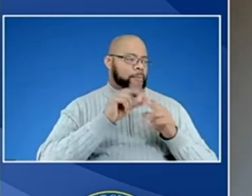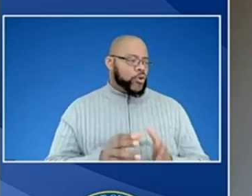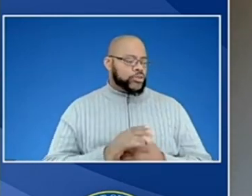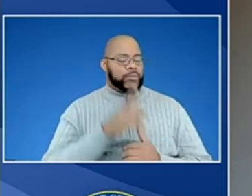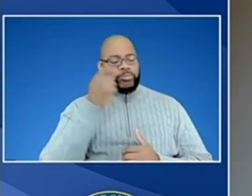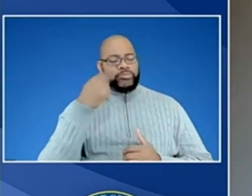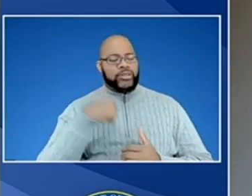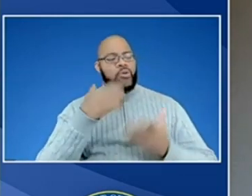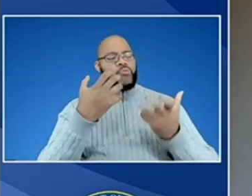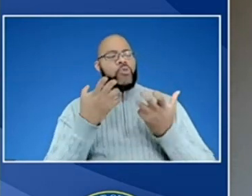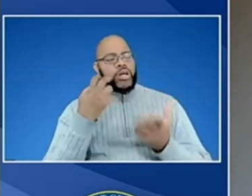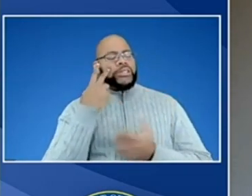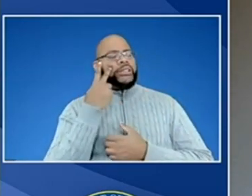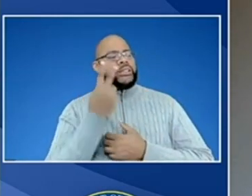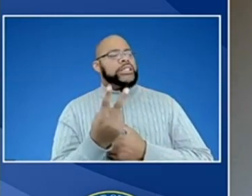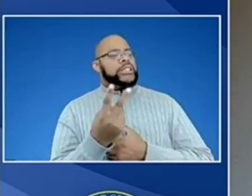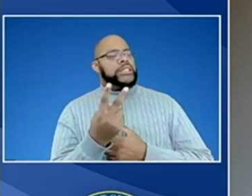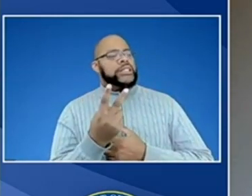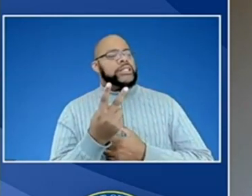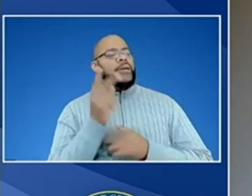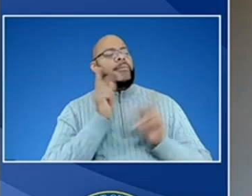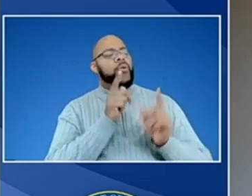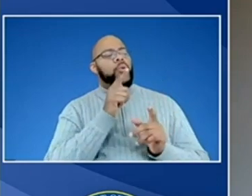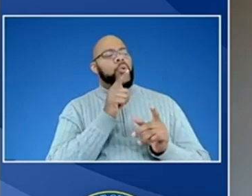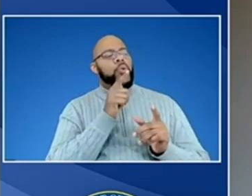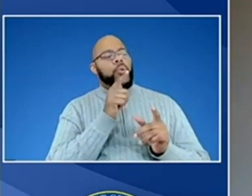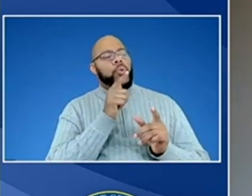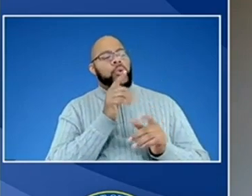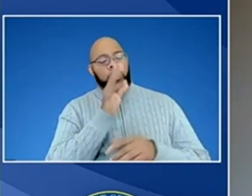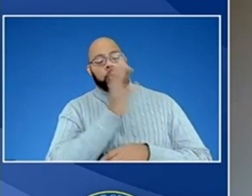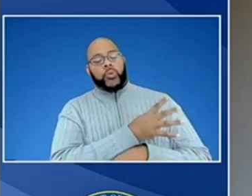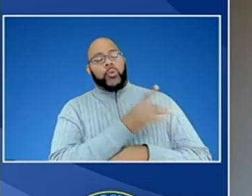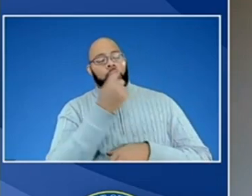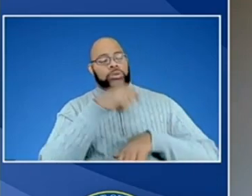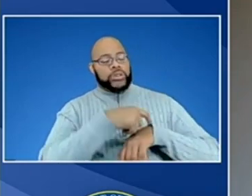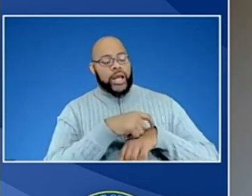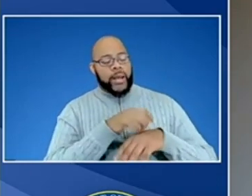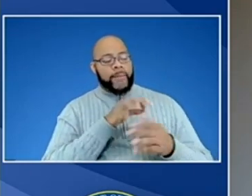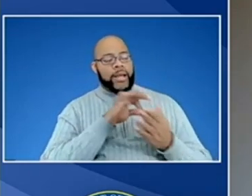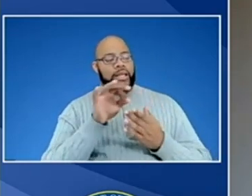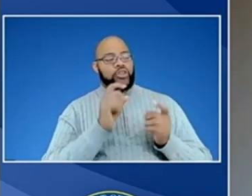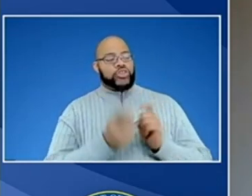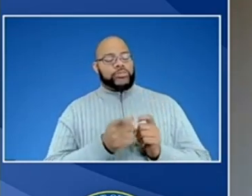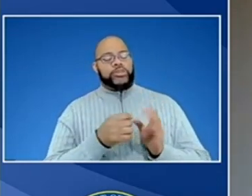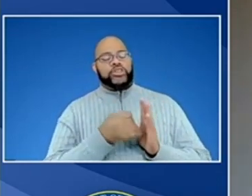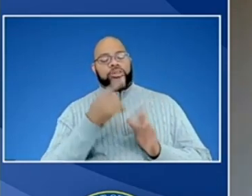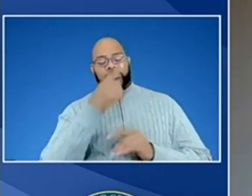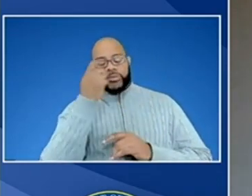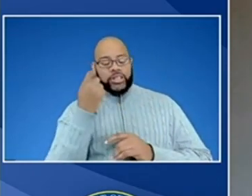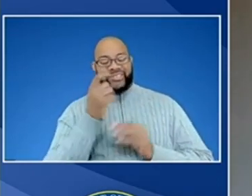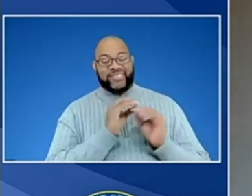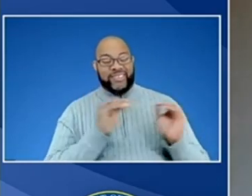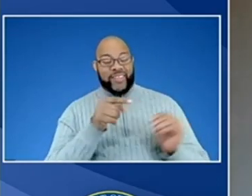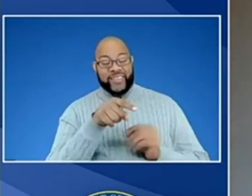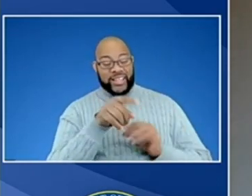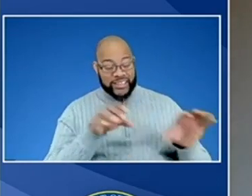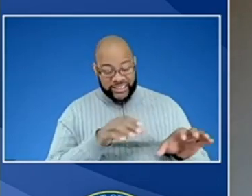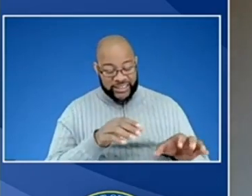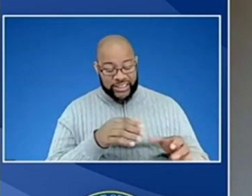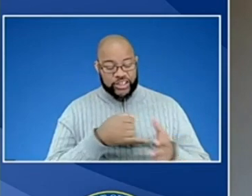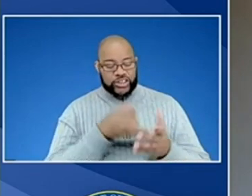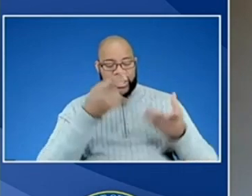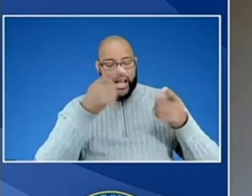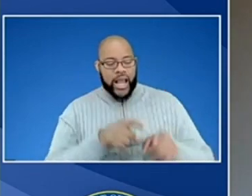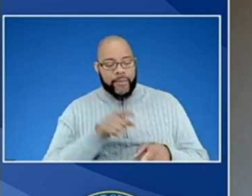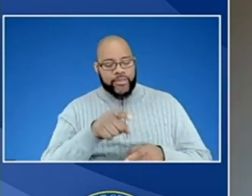because I want to see folks who are being left out of the one-time account adjustment just because nothing they did. It just happens